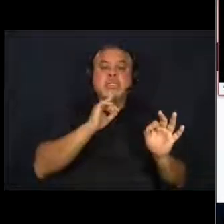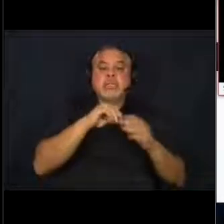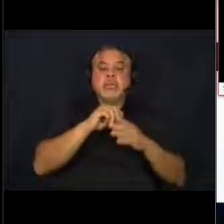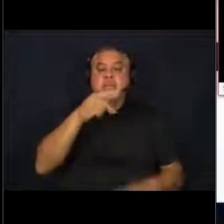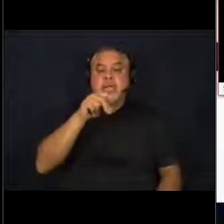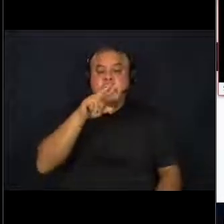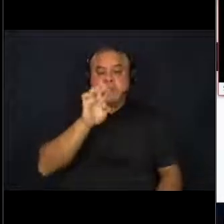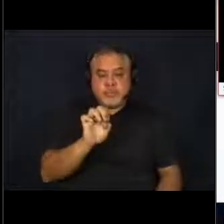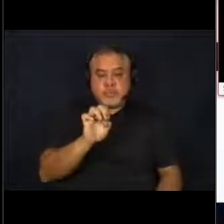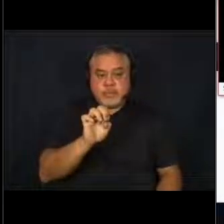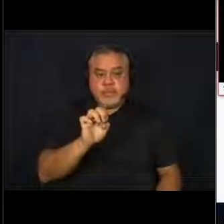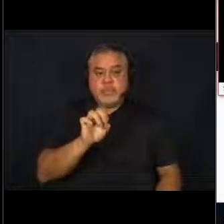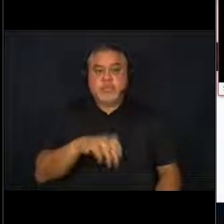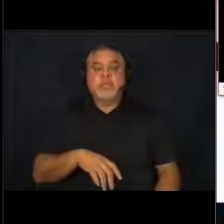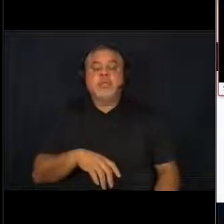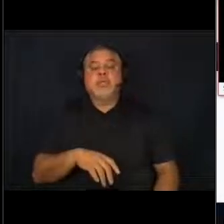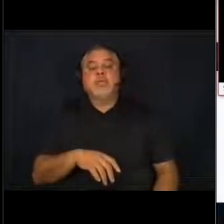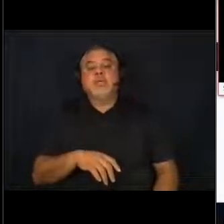passive.